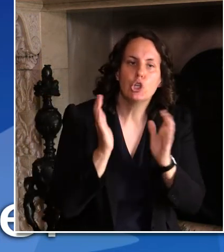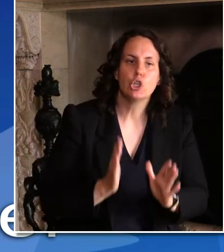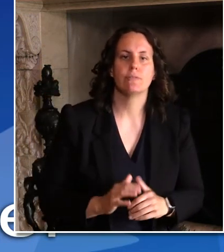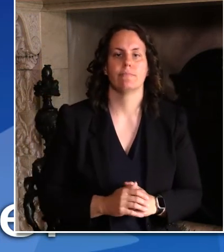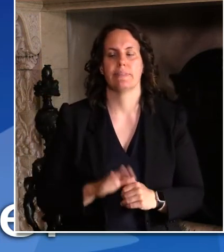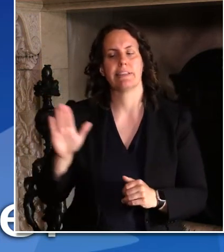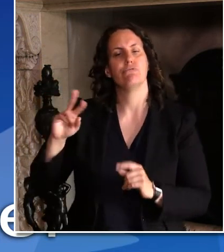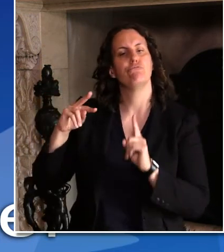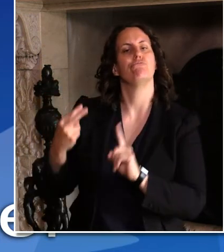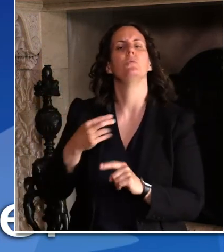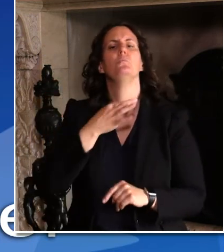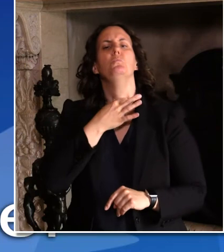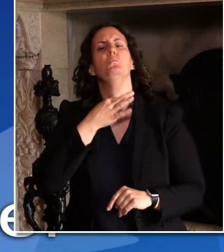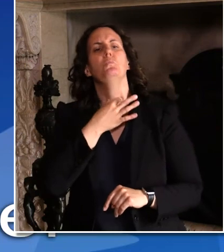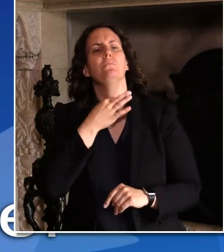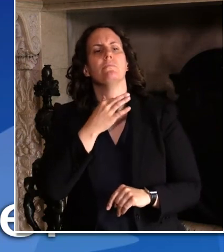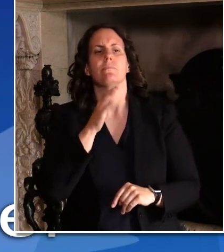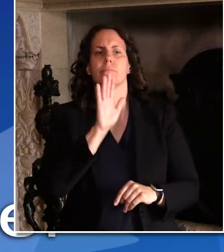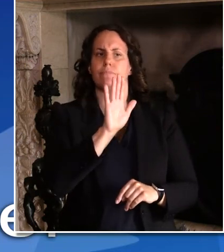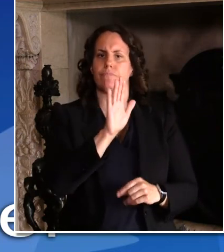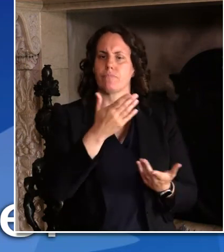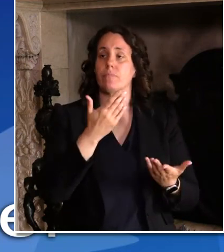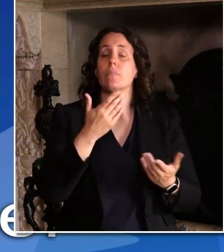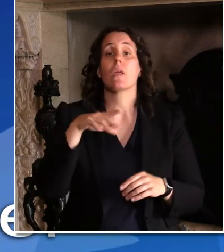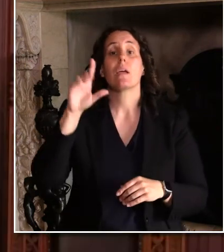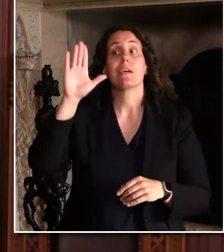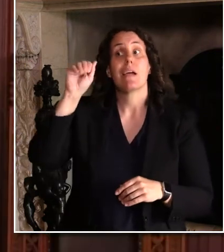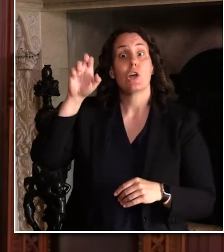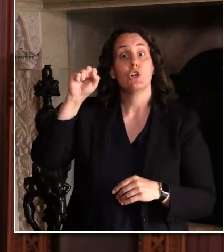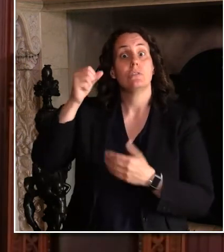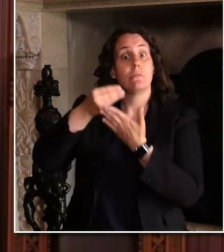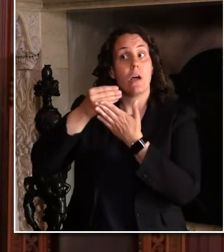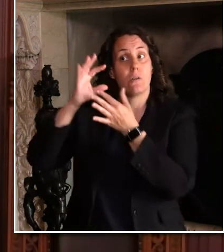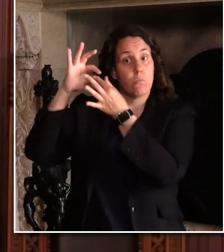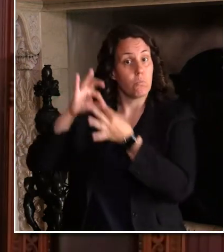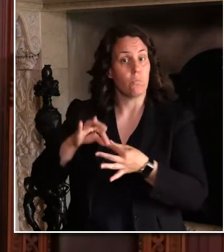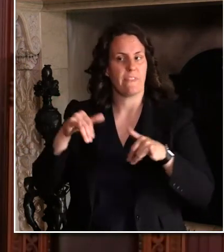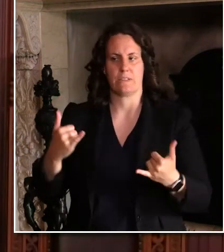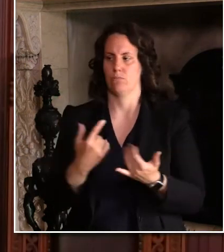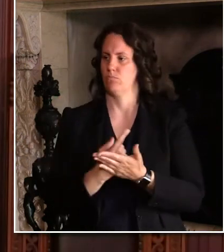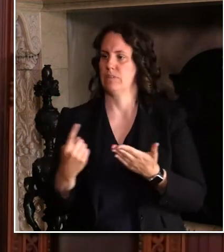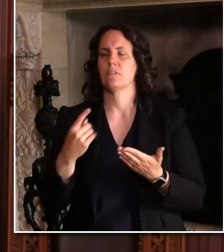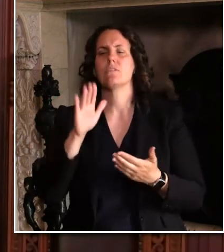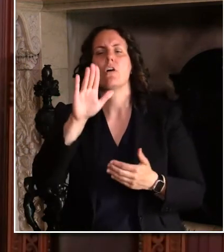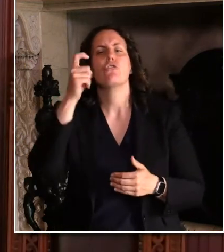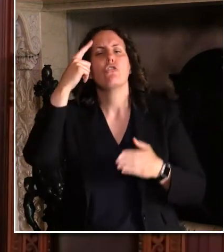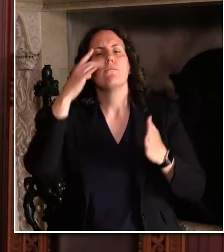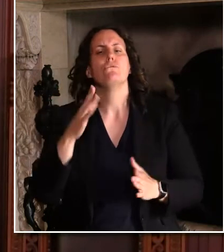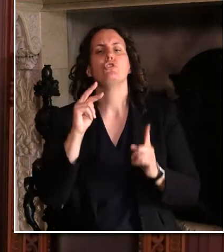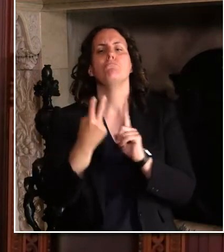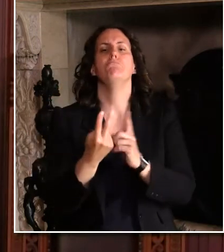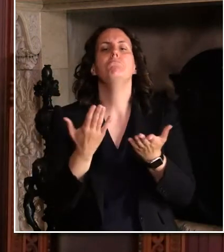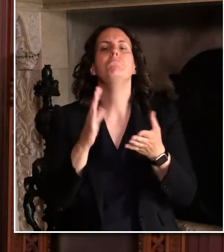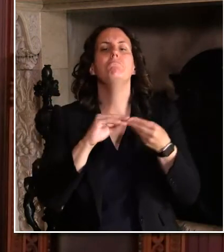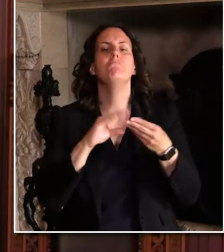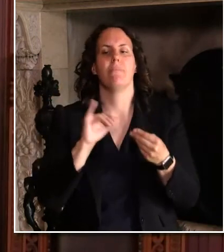CARES funding that you've been announcing this week? Yeah, I didn't have the pleasure of reading that. I'll have to check it